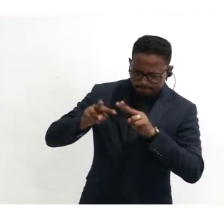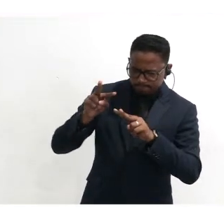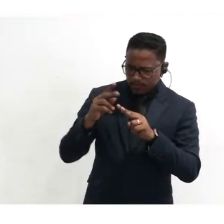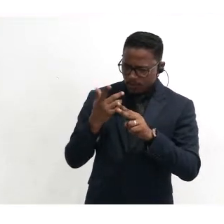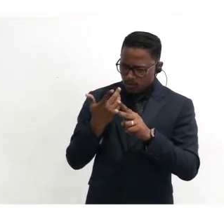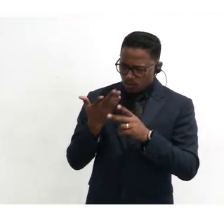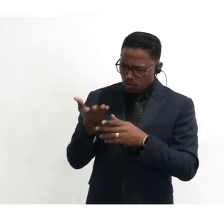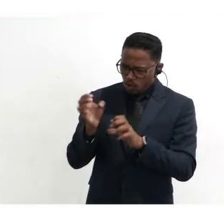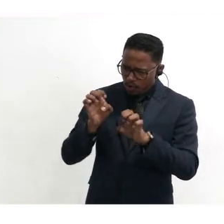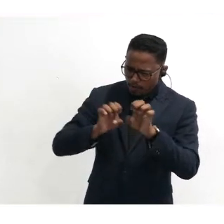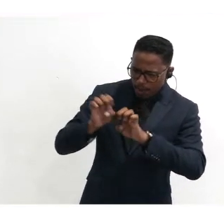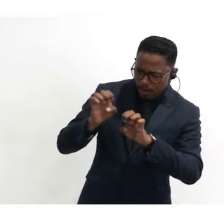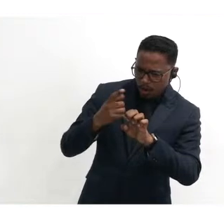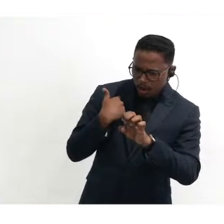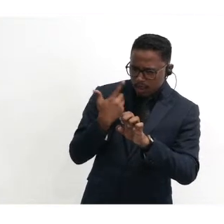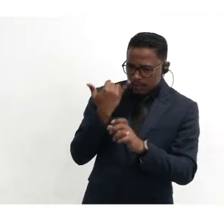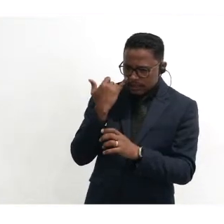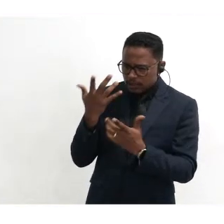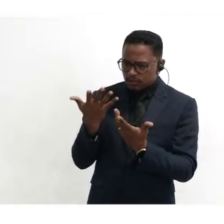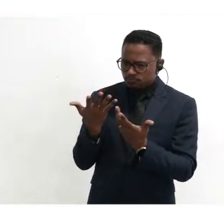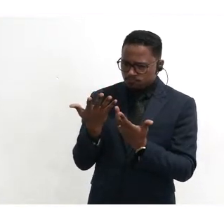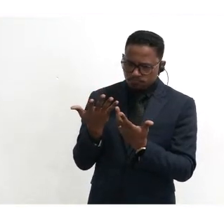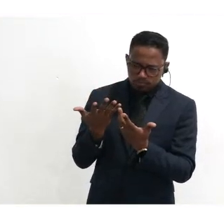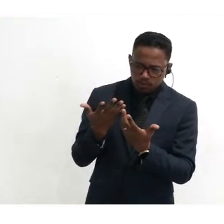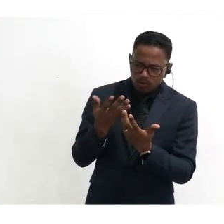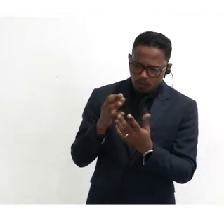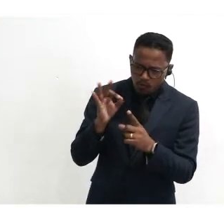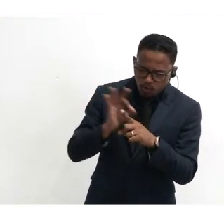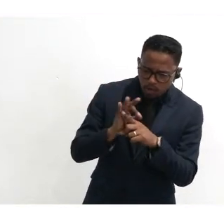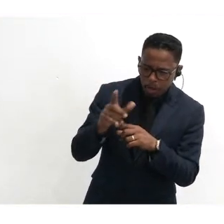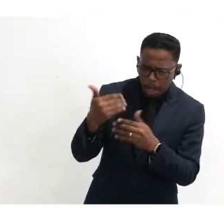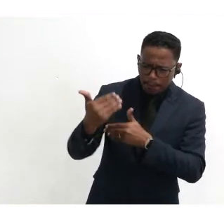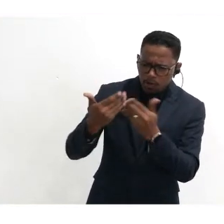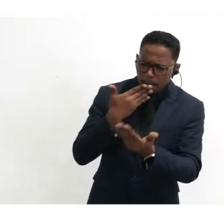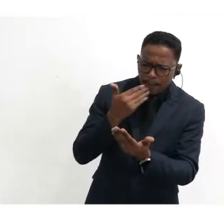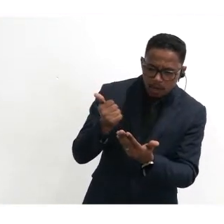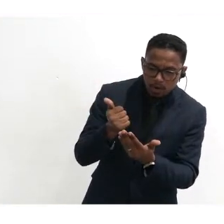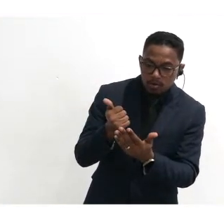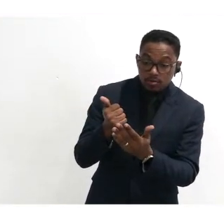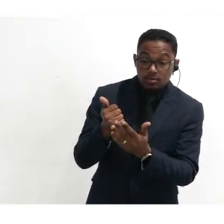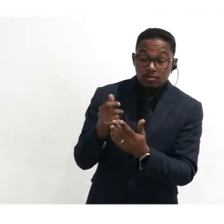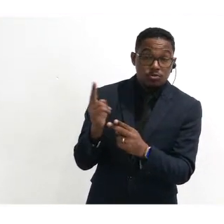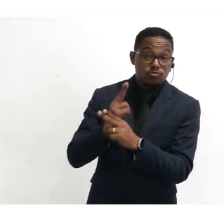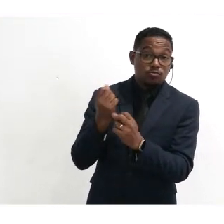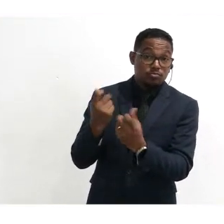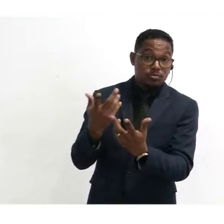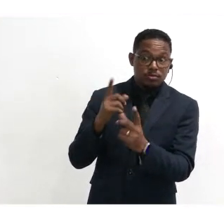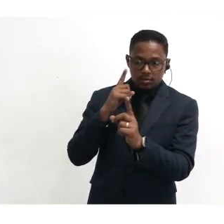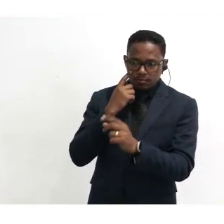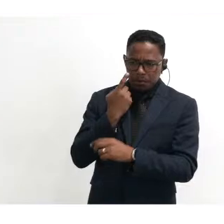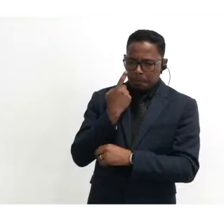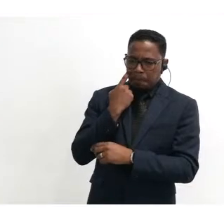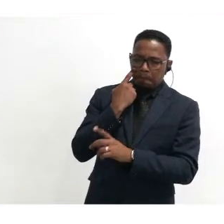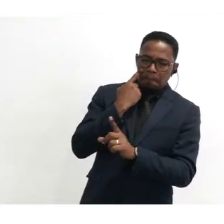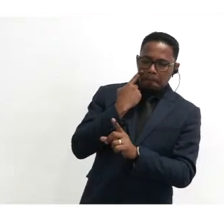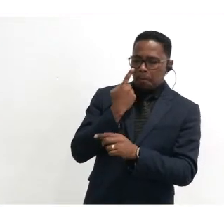better process. And we use that, we rely on that, but I never see that taught anywhere.